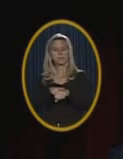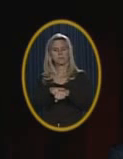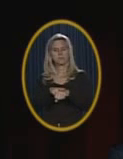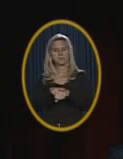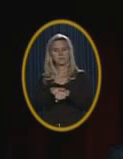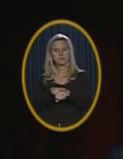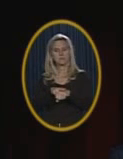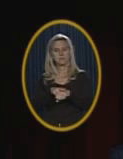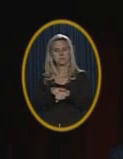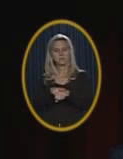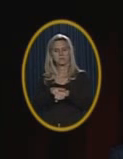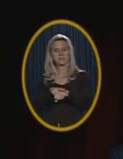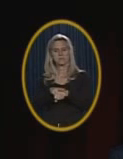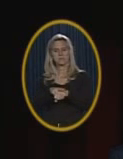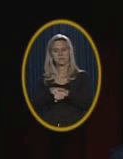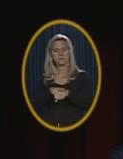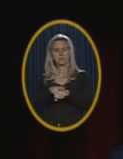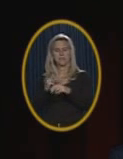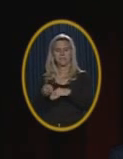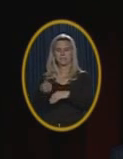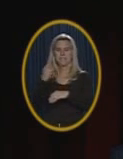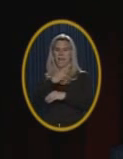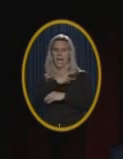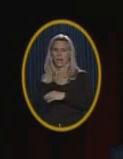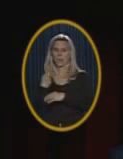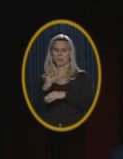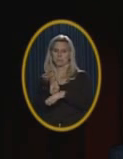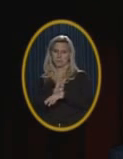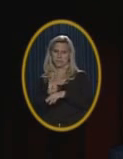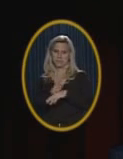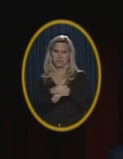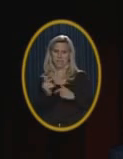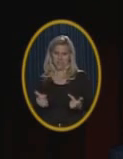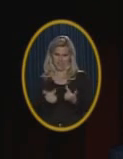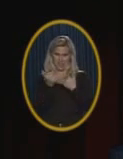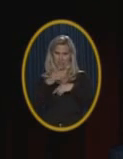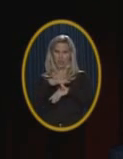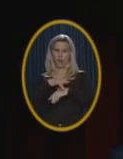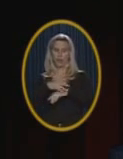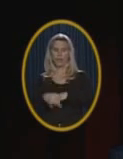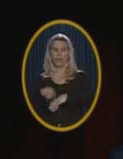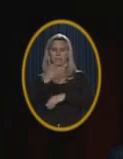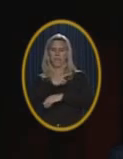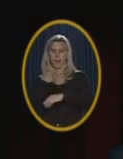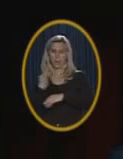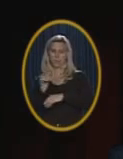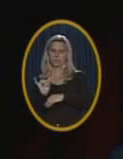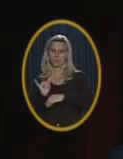And of course, it's high-risk business. Living on Earth is high-risk, too.